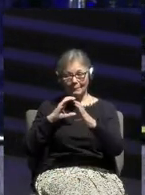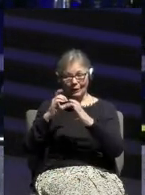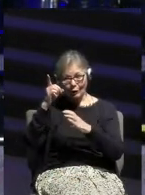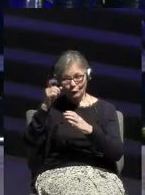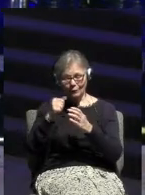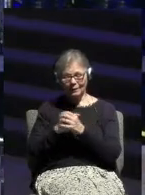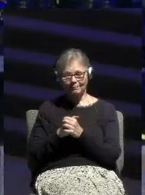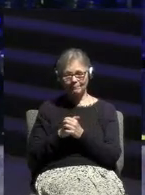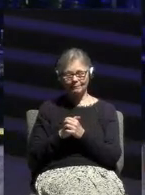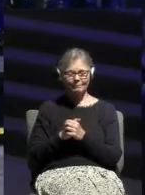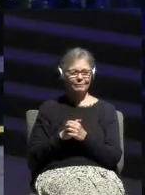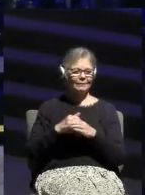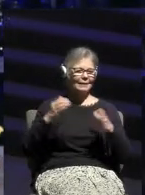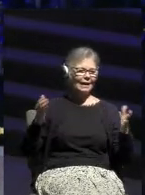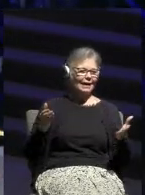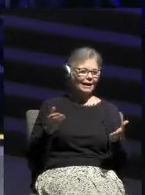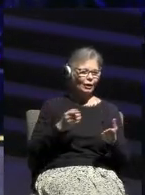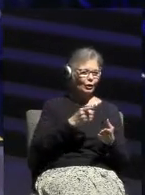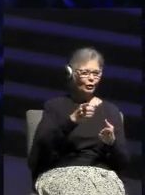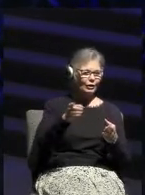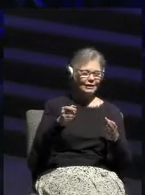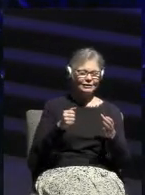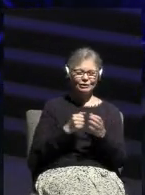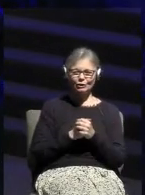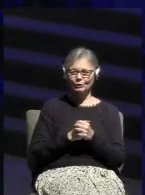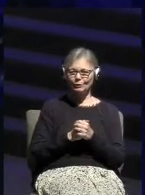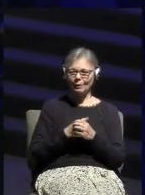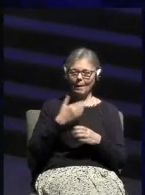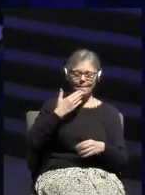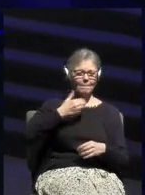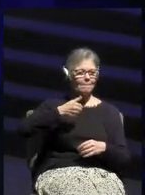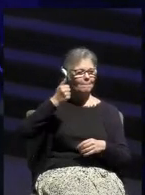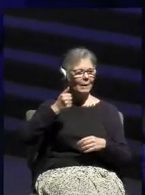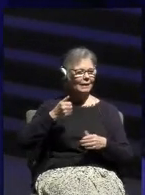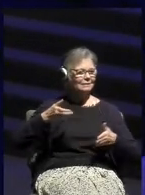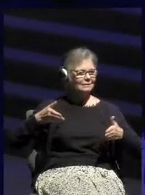And so I want to encourage you, that is the pathway, that